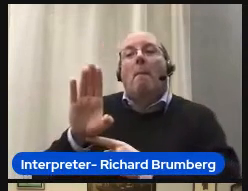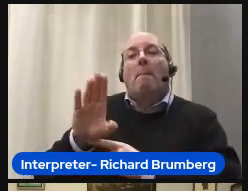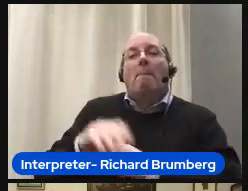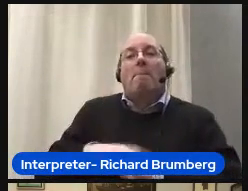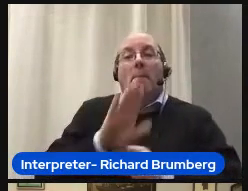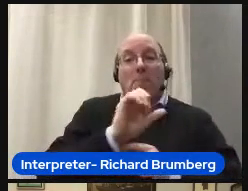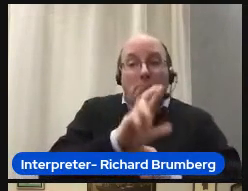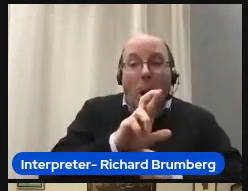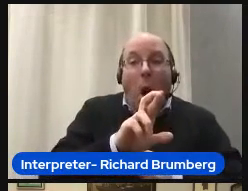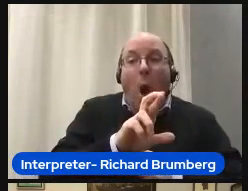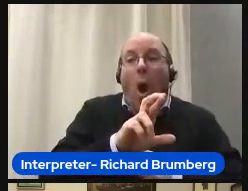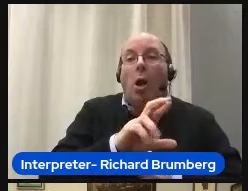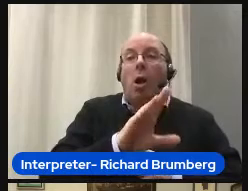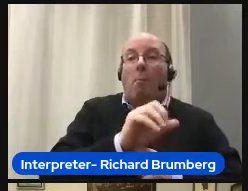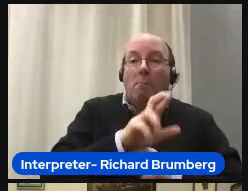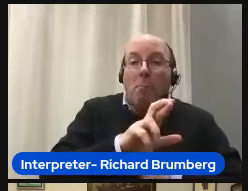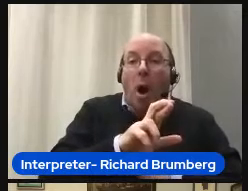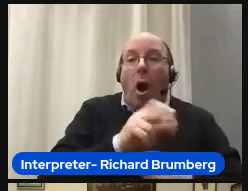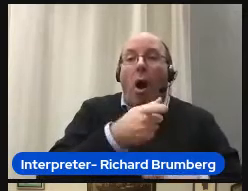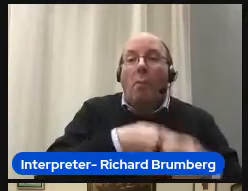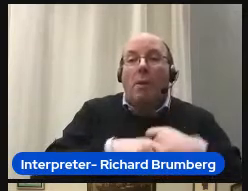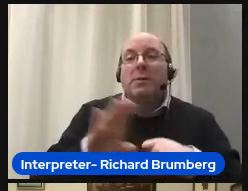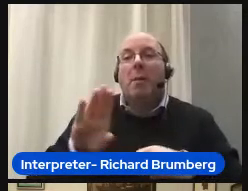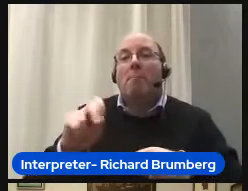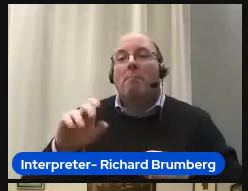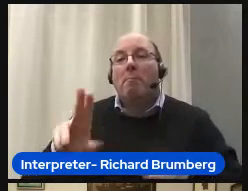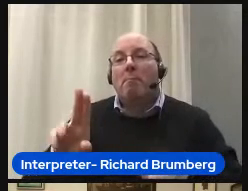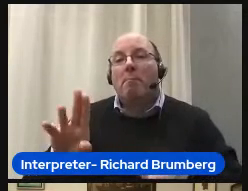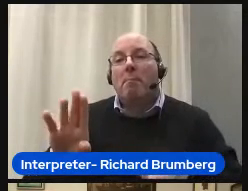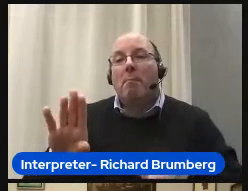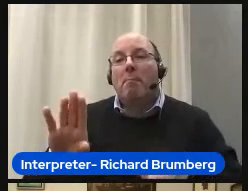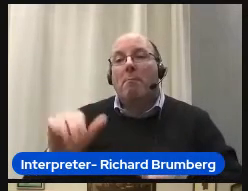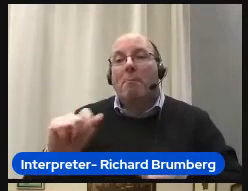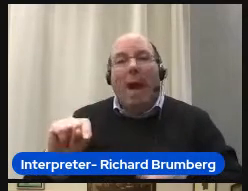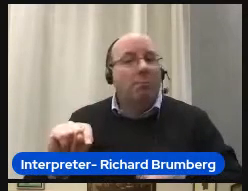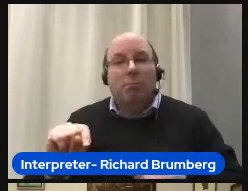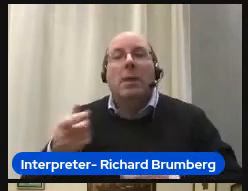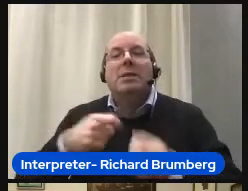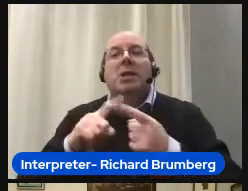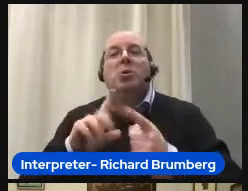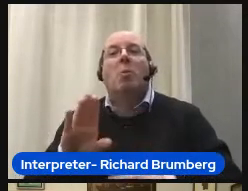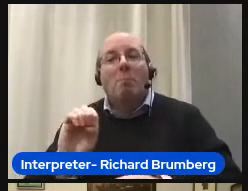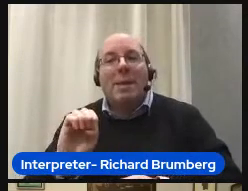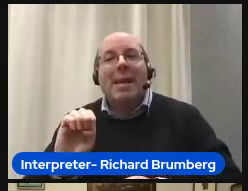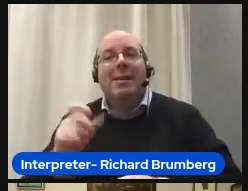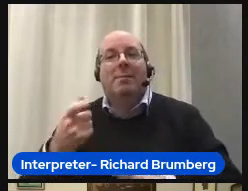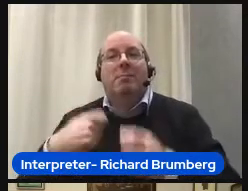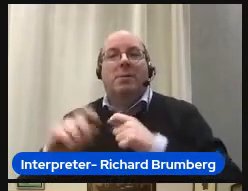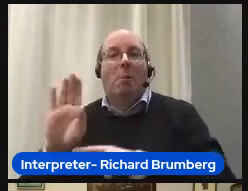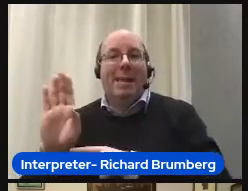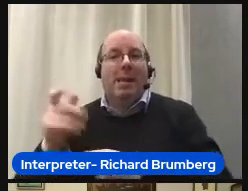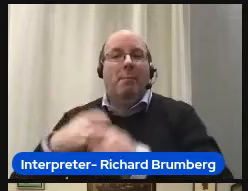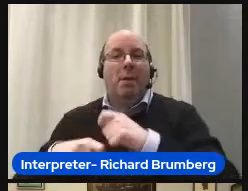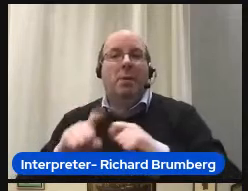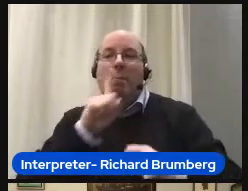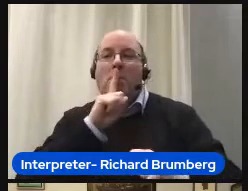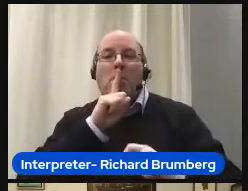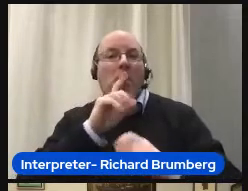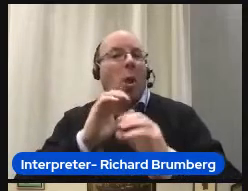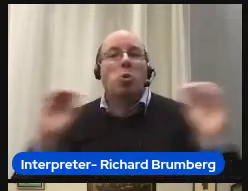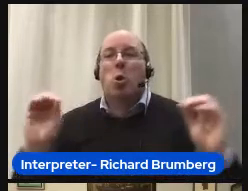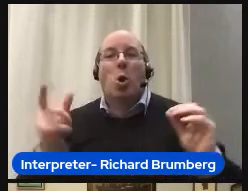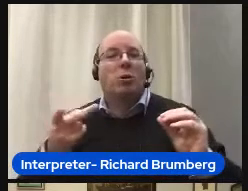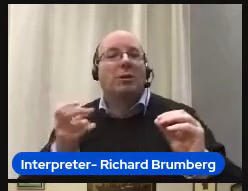of gendered bar and bat mitzvah. And so there's a lot of work that has changed. And our specific work